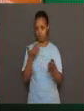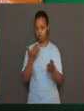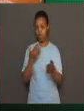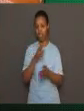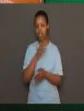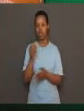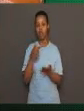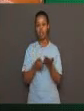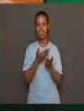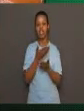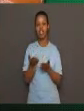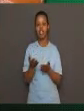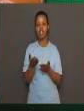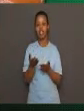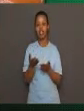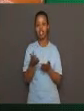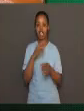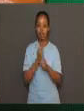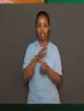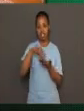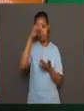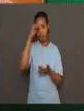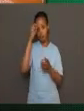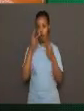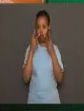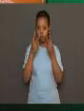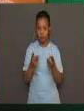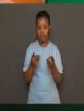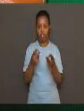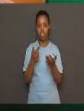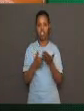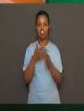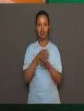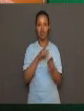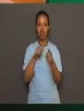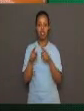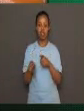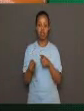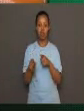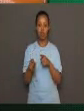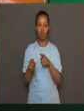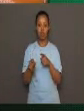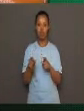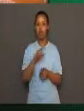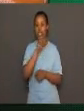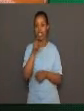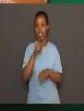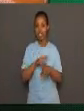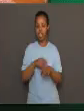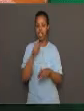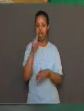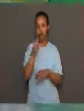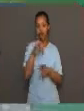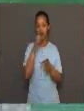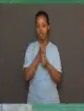to learn to do it by watching and then carrying it out when he was required to do so.